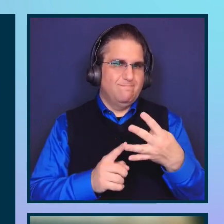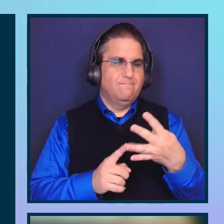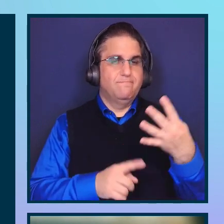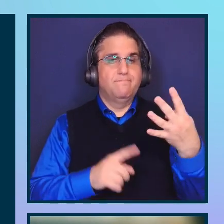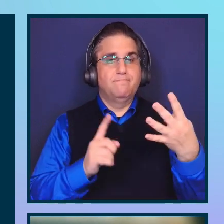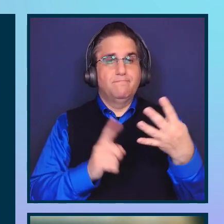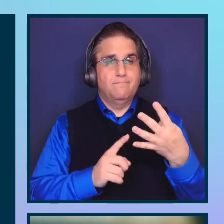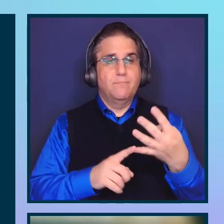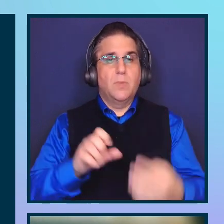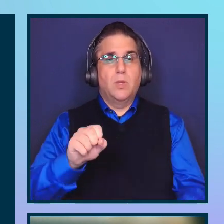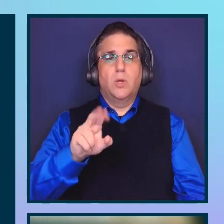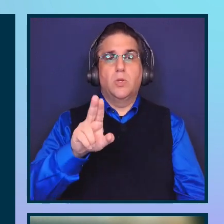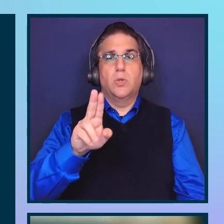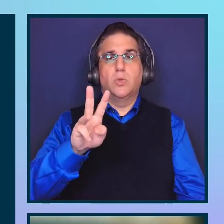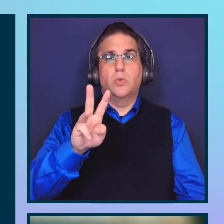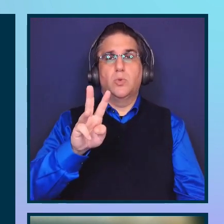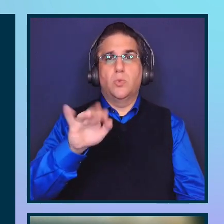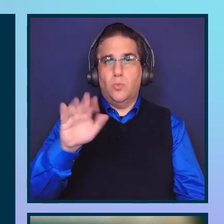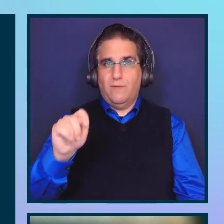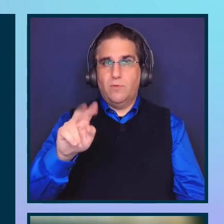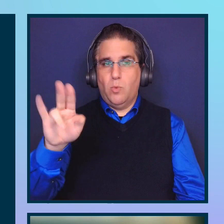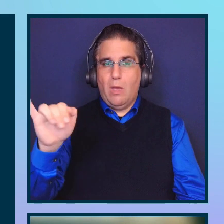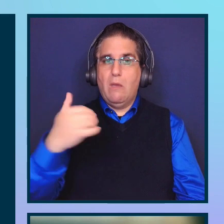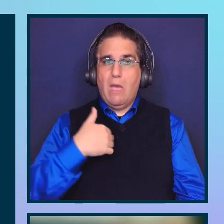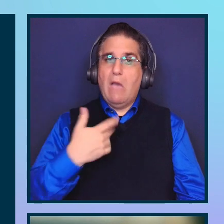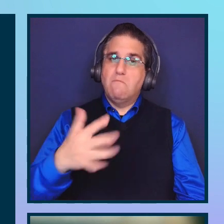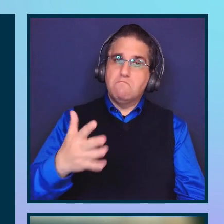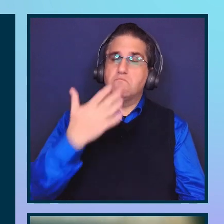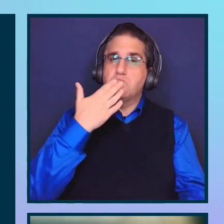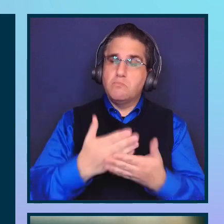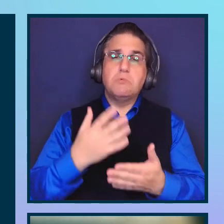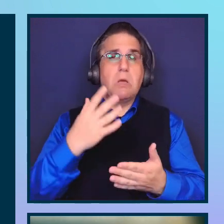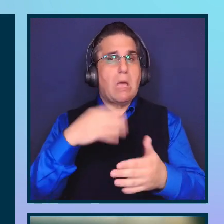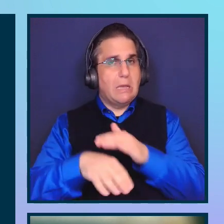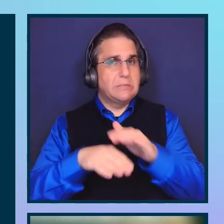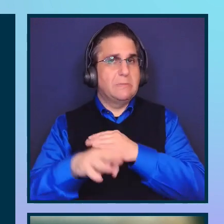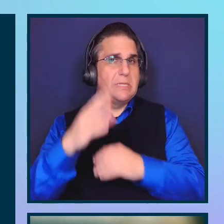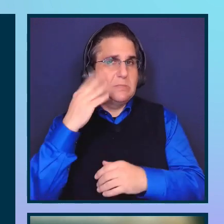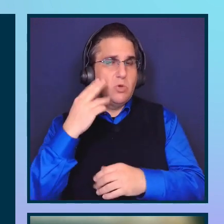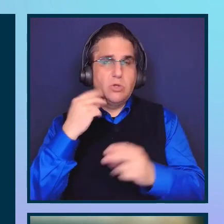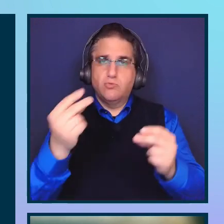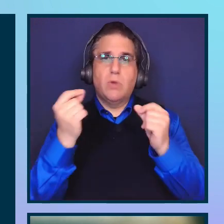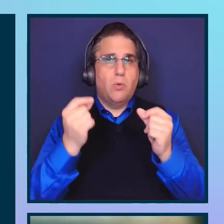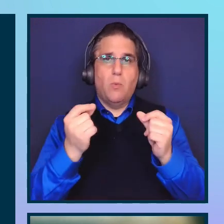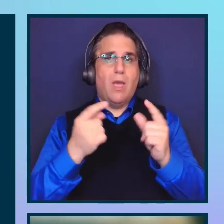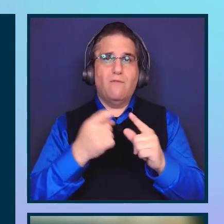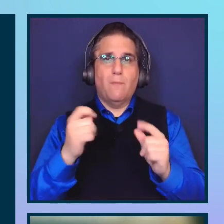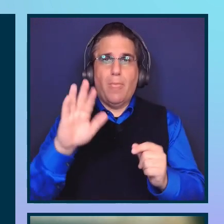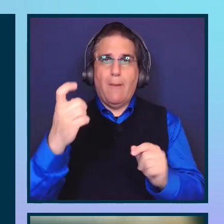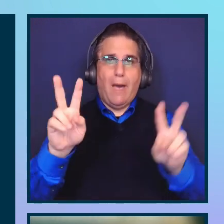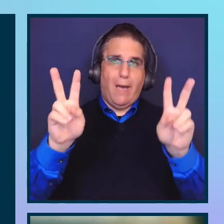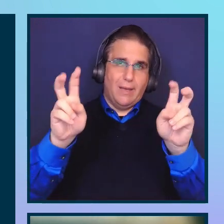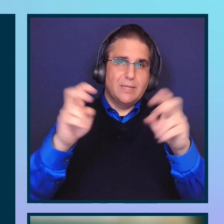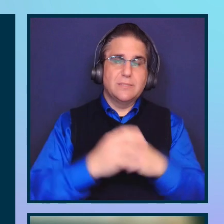Swiftui does offer a somewhat decent accessibility experience out of the box. So not a ton of heavy